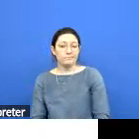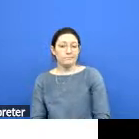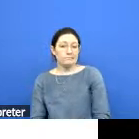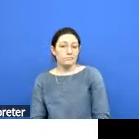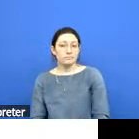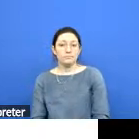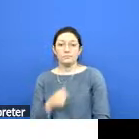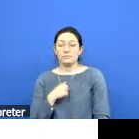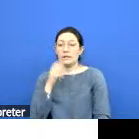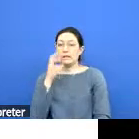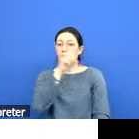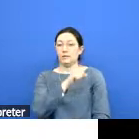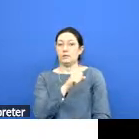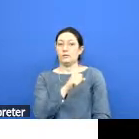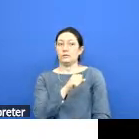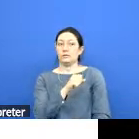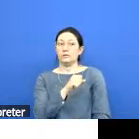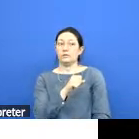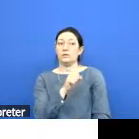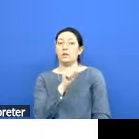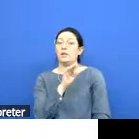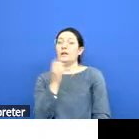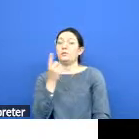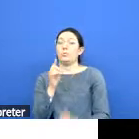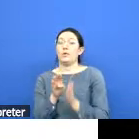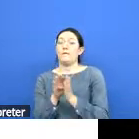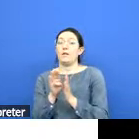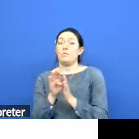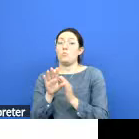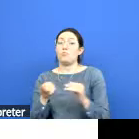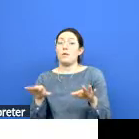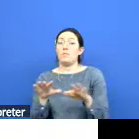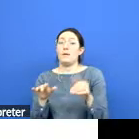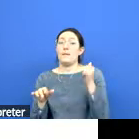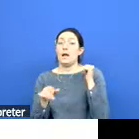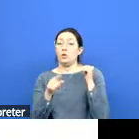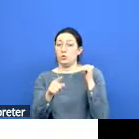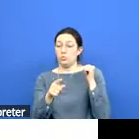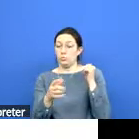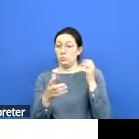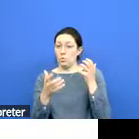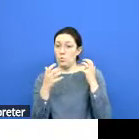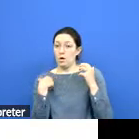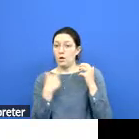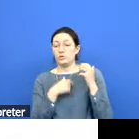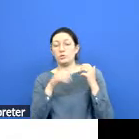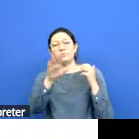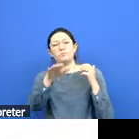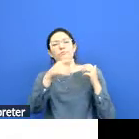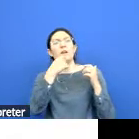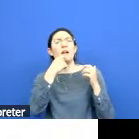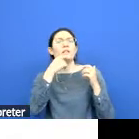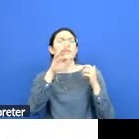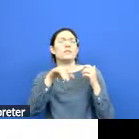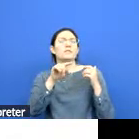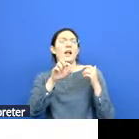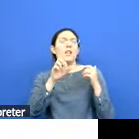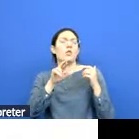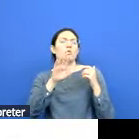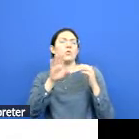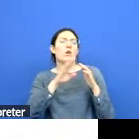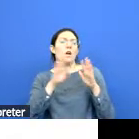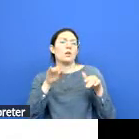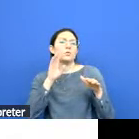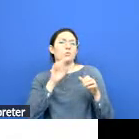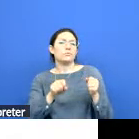I guess I'd ask the question, well, if someone's developing the property behind you, would you want us to come in and say, hey, Tyler, let's get rid of your house and put